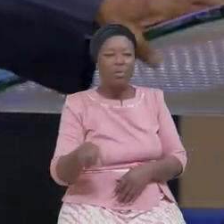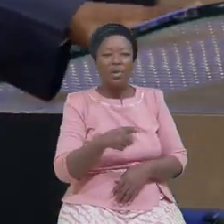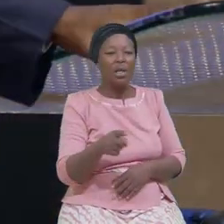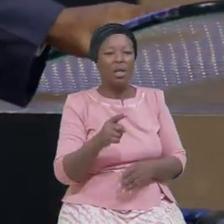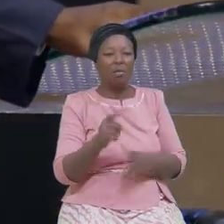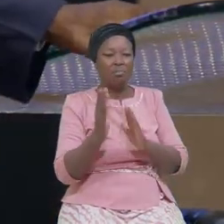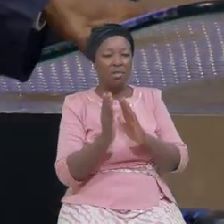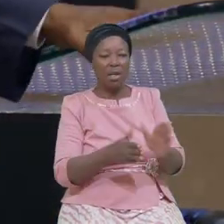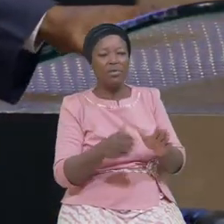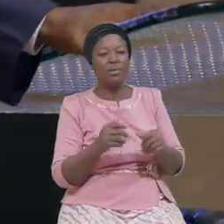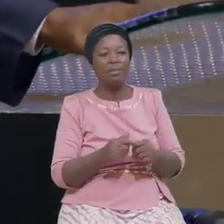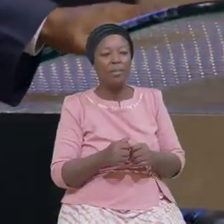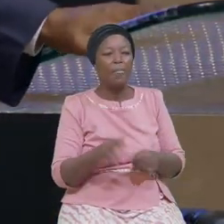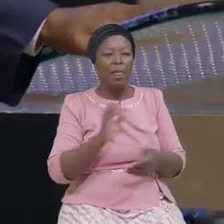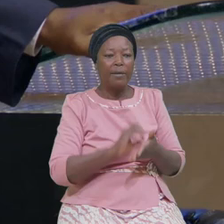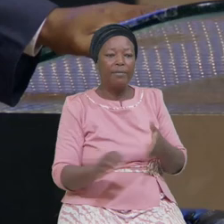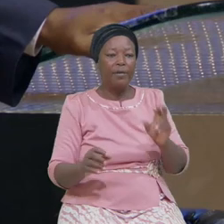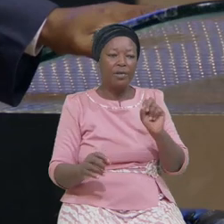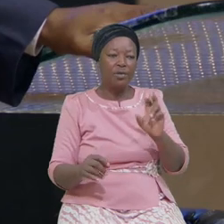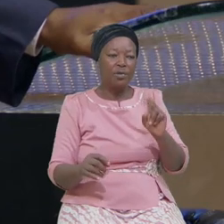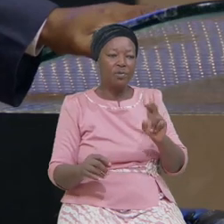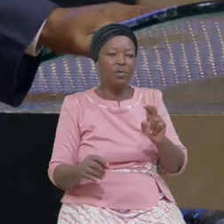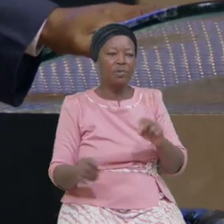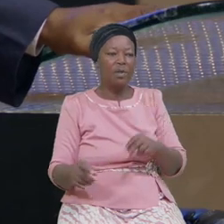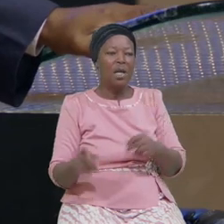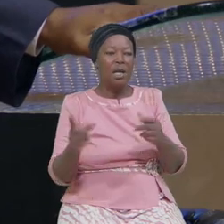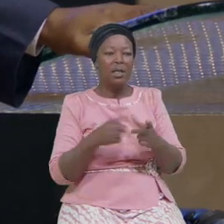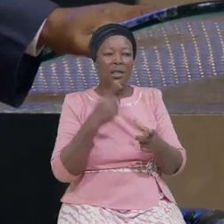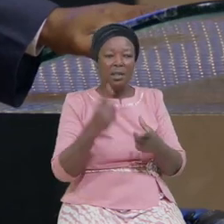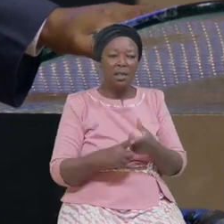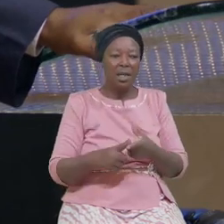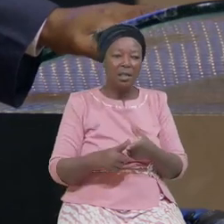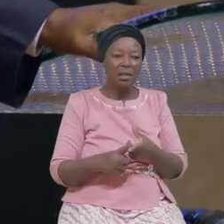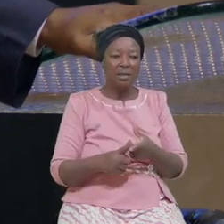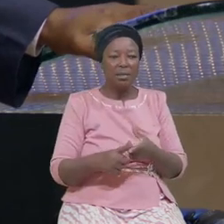verse 12, it says, they believed.